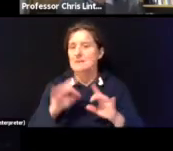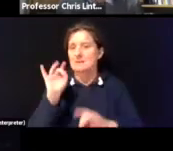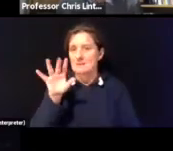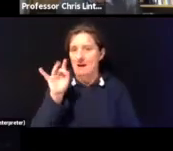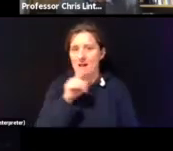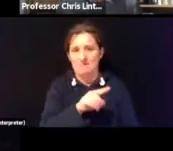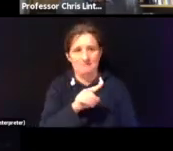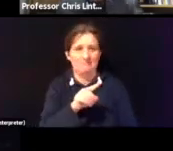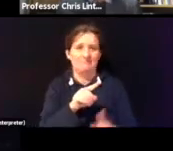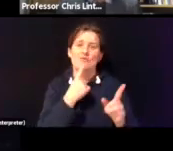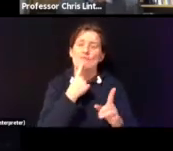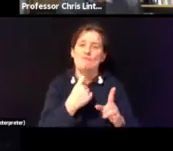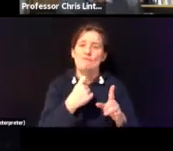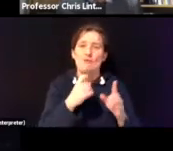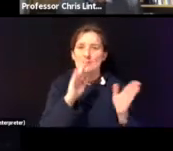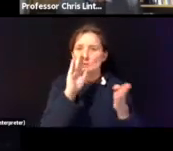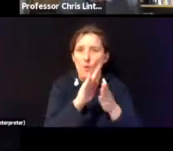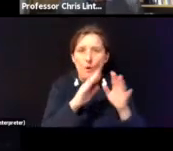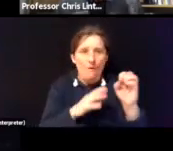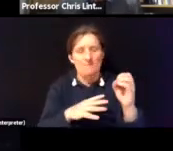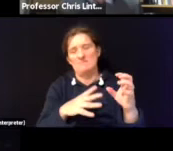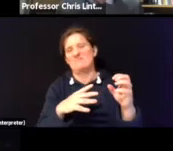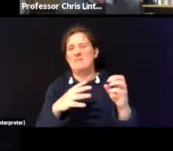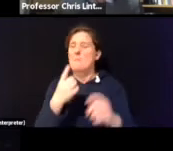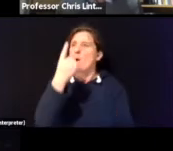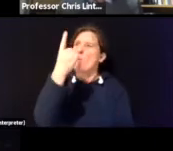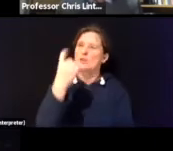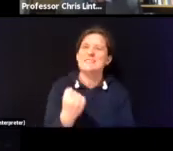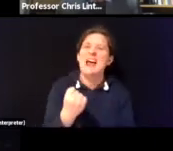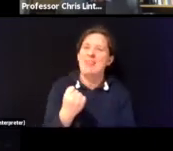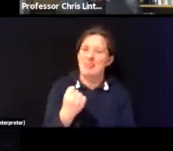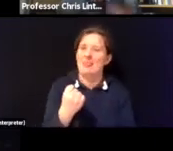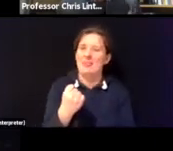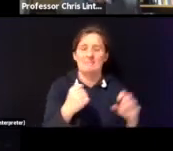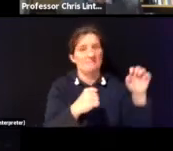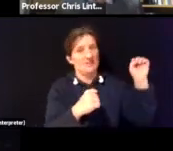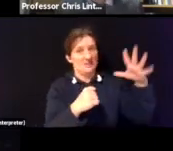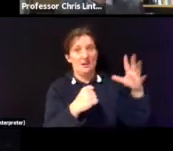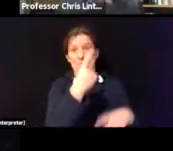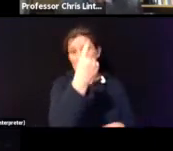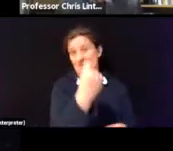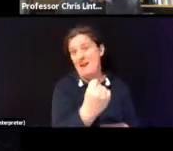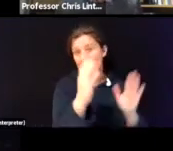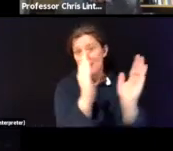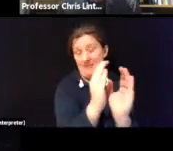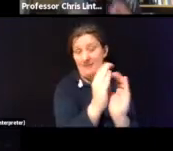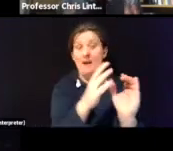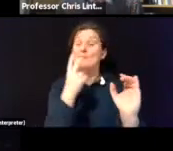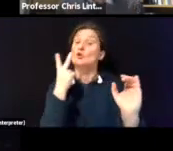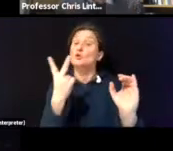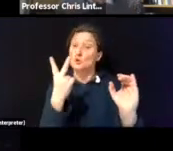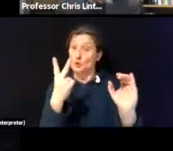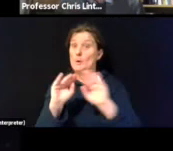obscure red dwarf, about a tenth of the mass of the sun. It's fairly nearby, it's 12 light years away, and it's known to have 2 planets going around it,